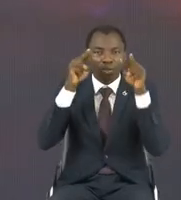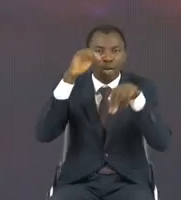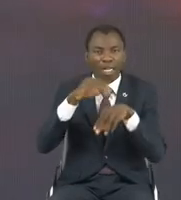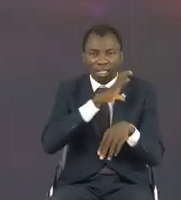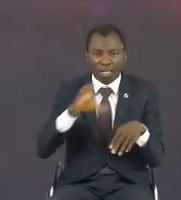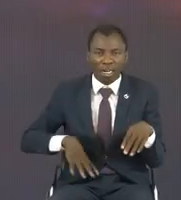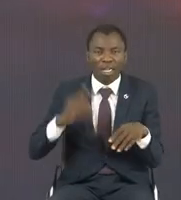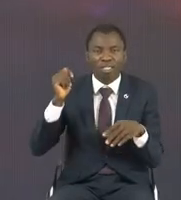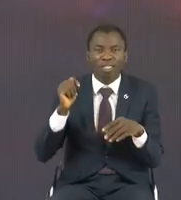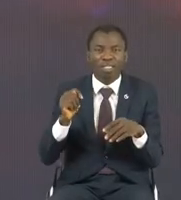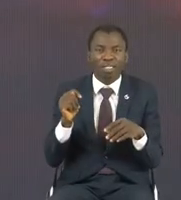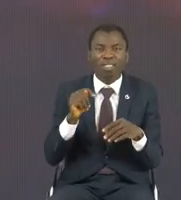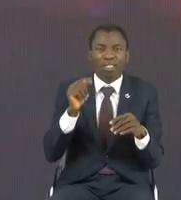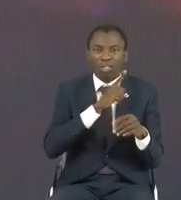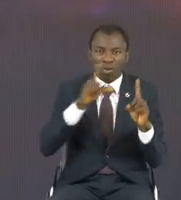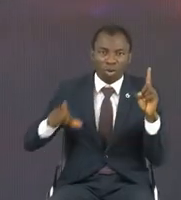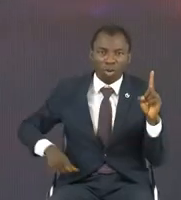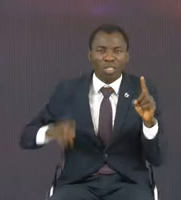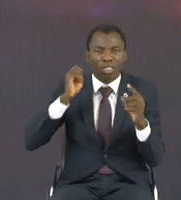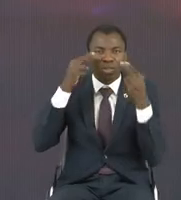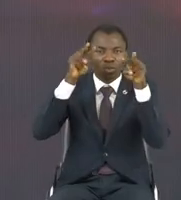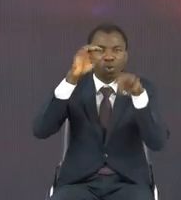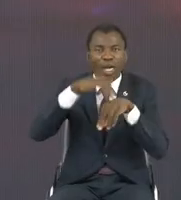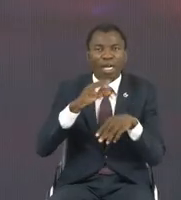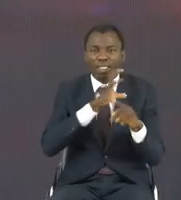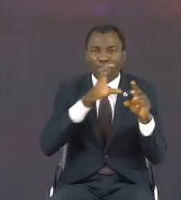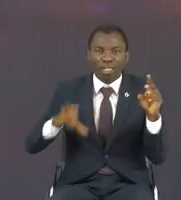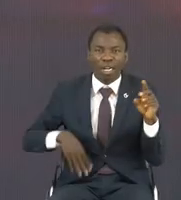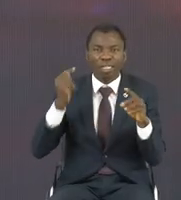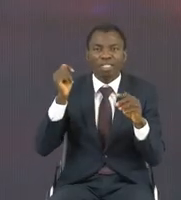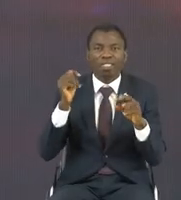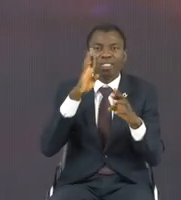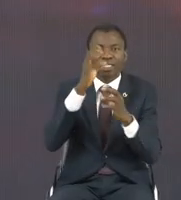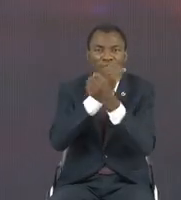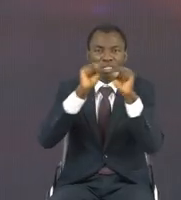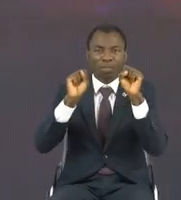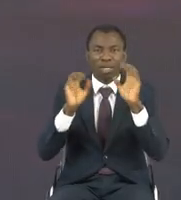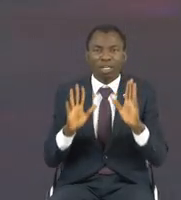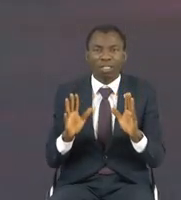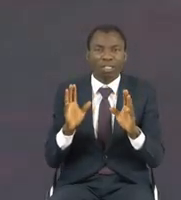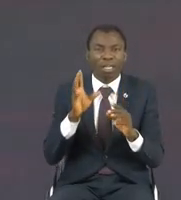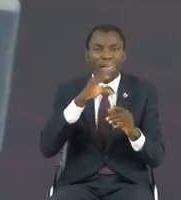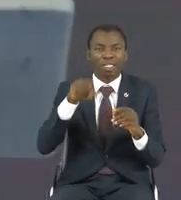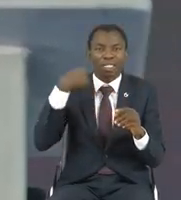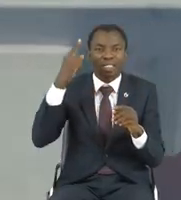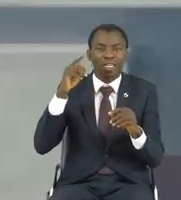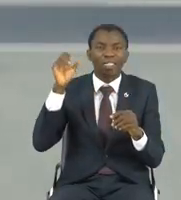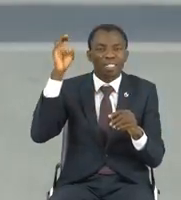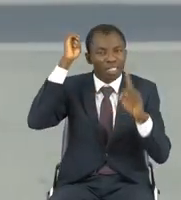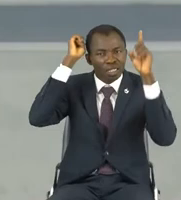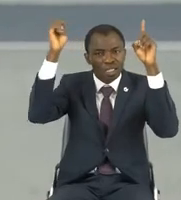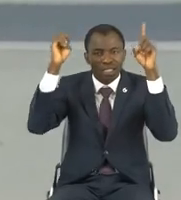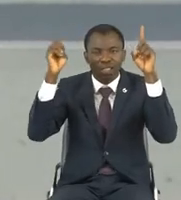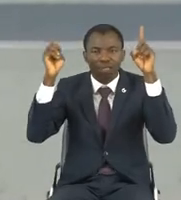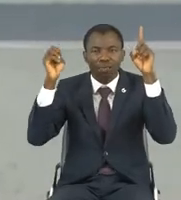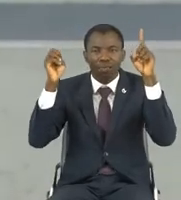Messiah. He looks at Christ, the Redeemer. And he said, he, from now on,